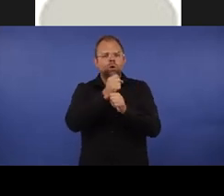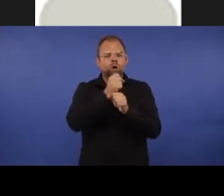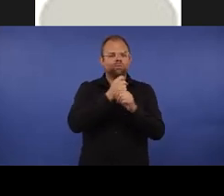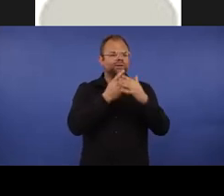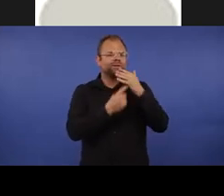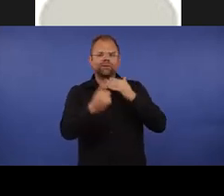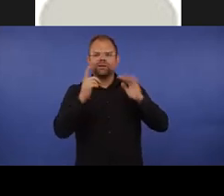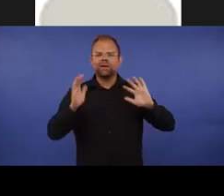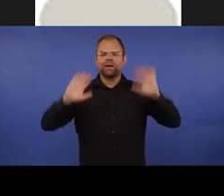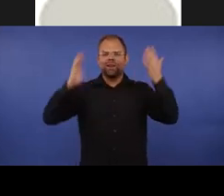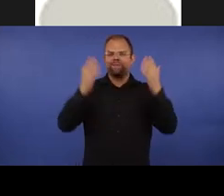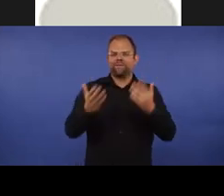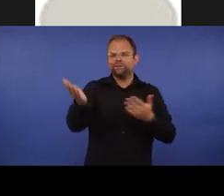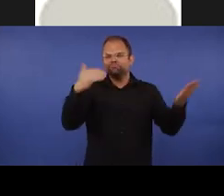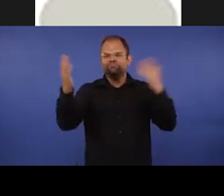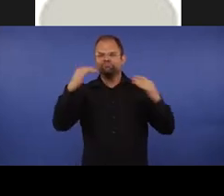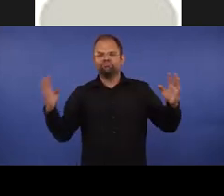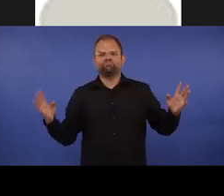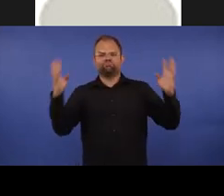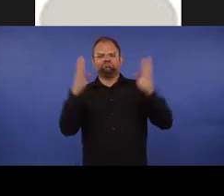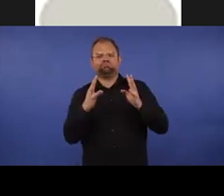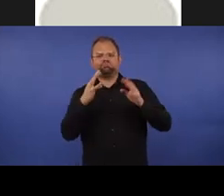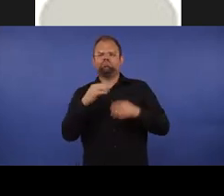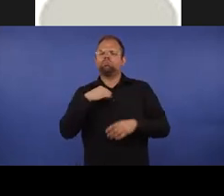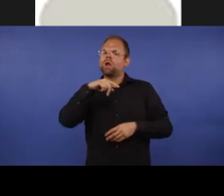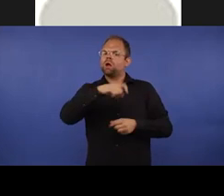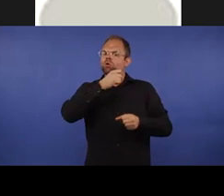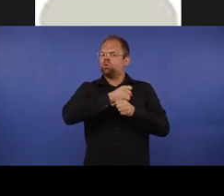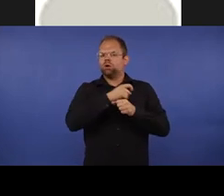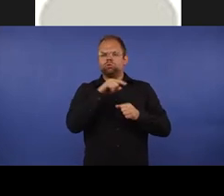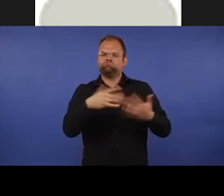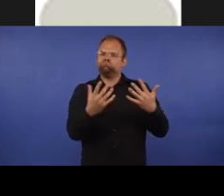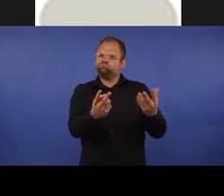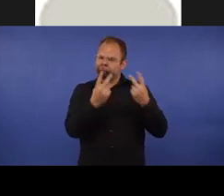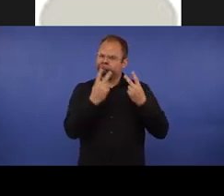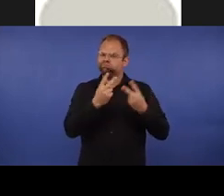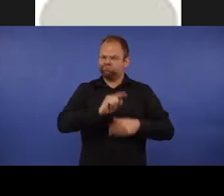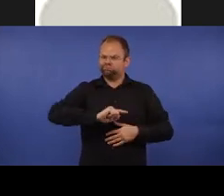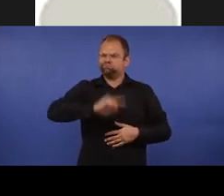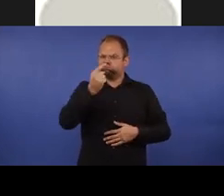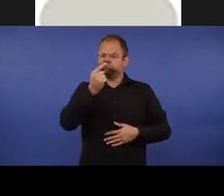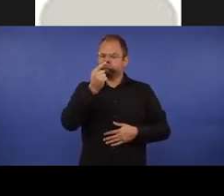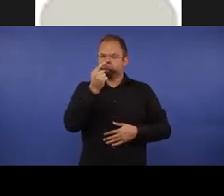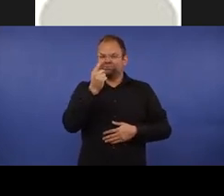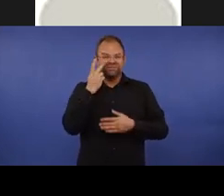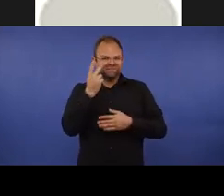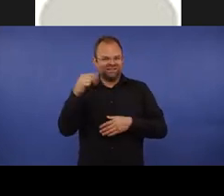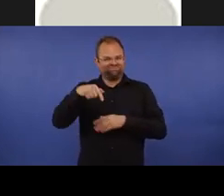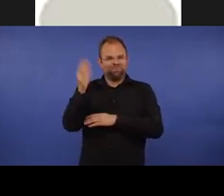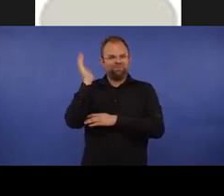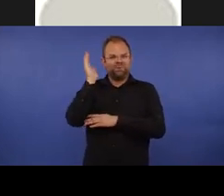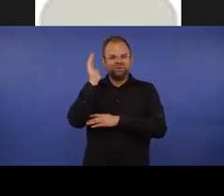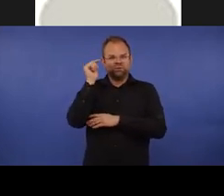presentations today that our voices are getting stronger, that our vision is very